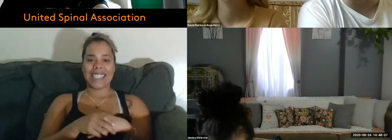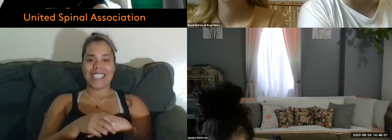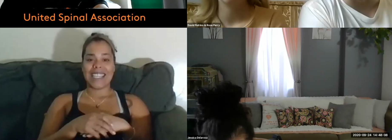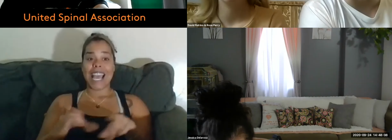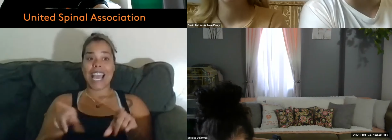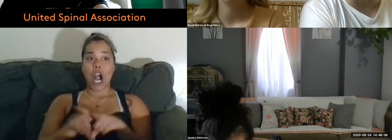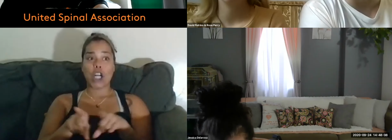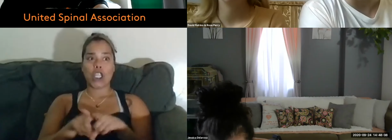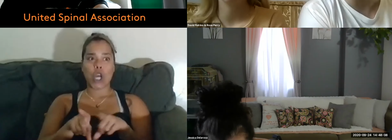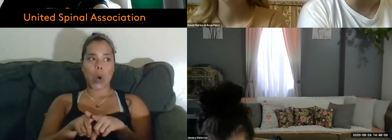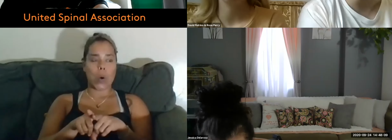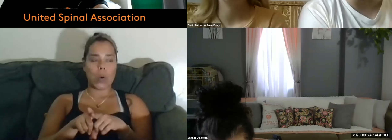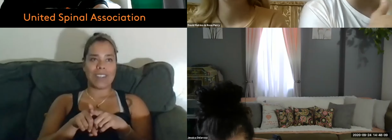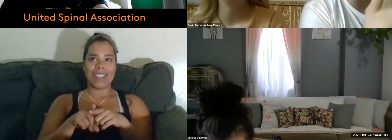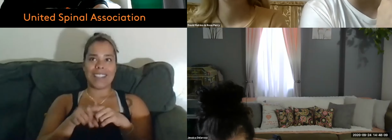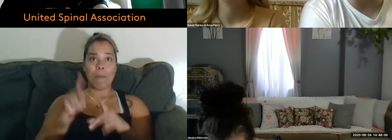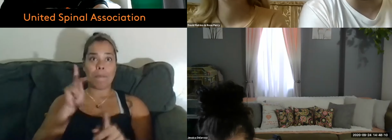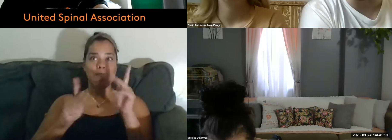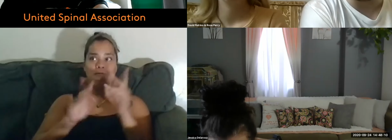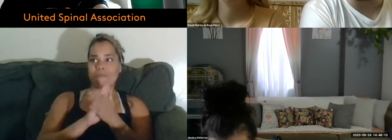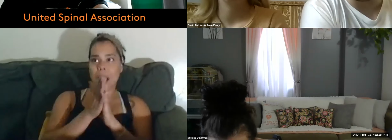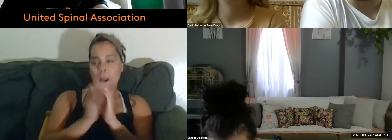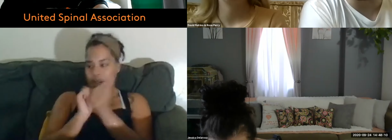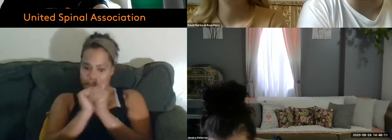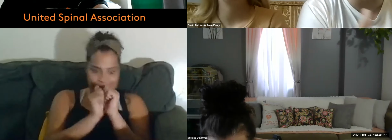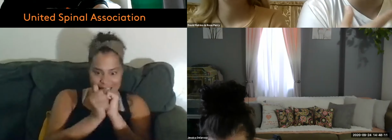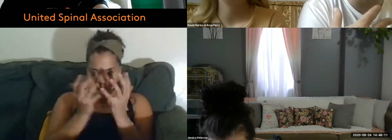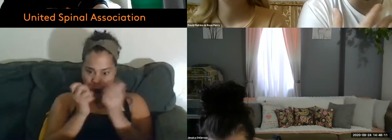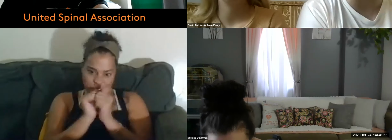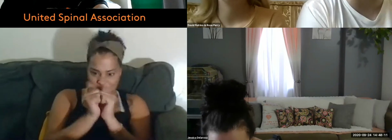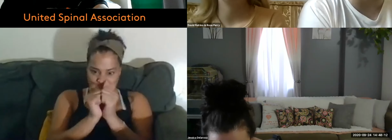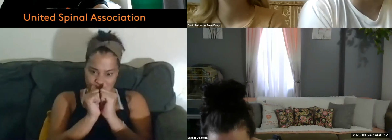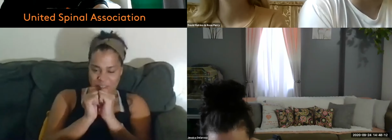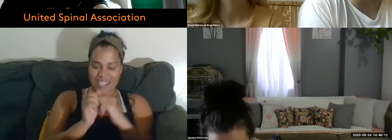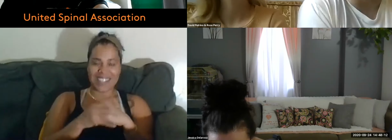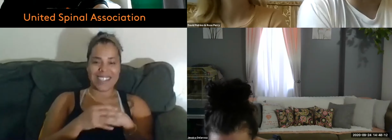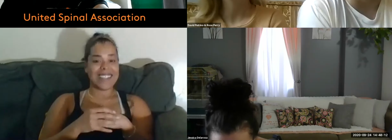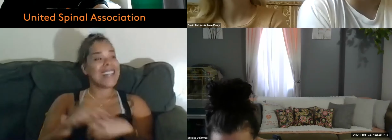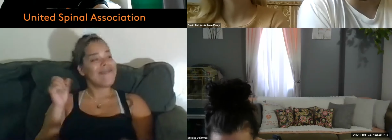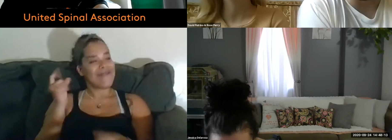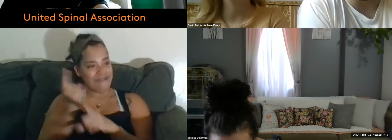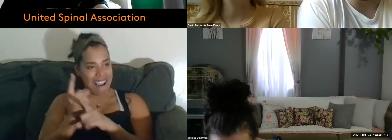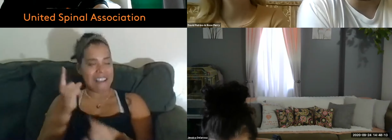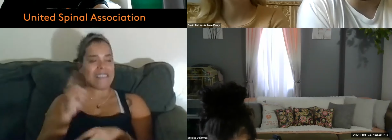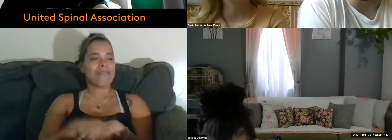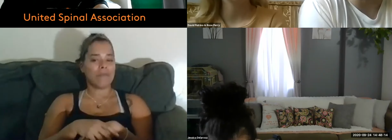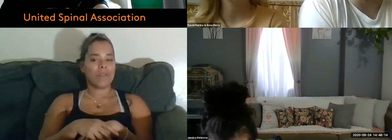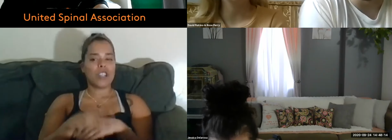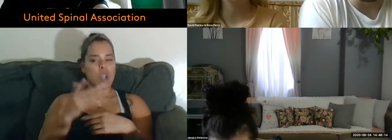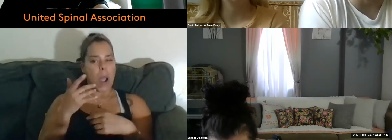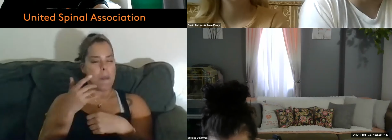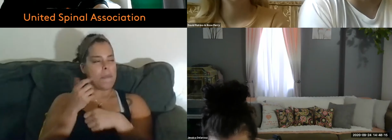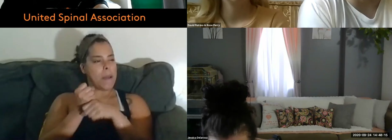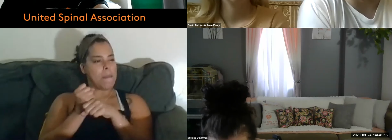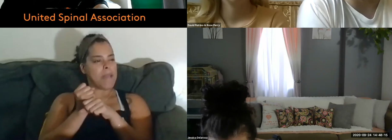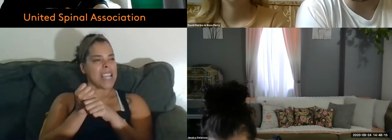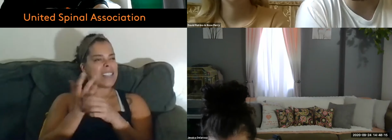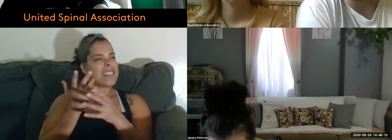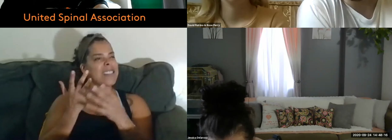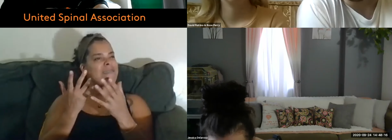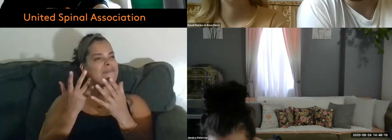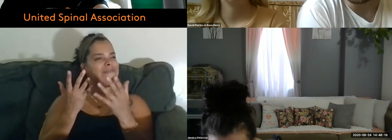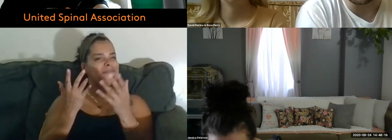Exactly. The whole thing, it just makes things generally more enjoyable